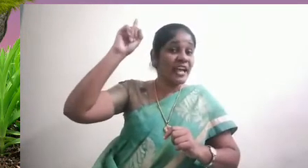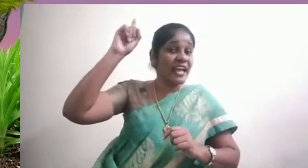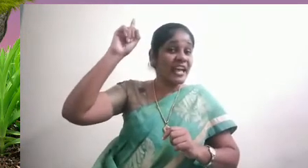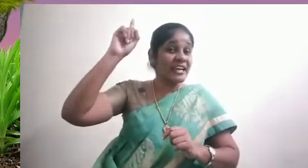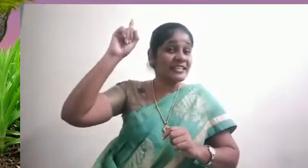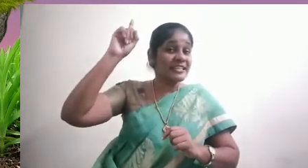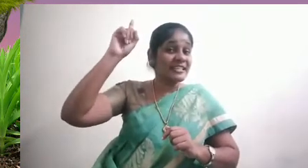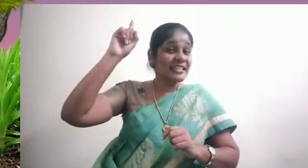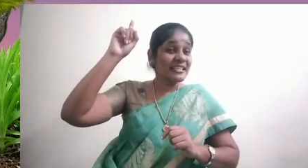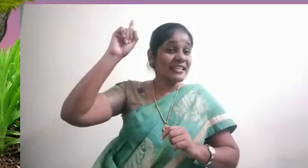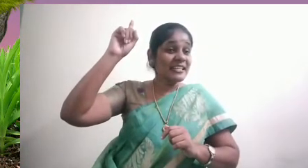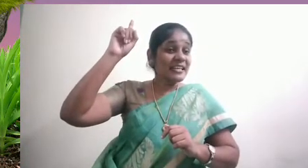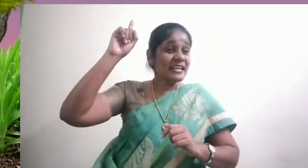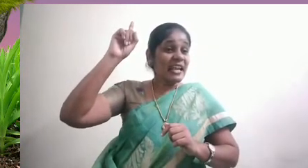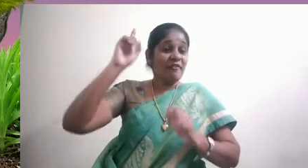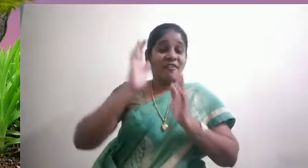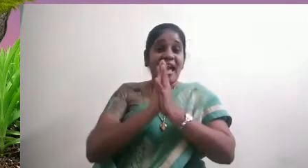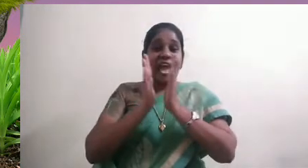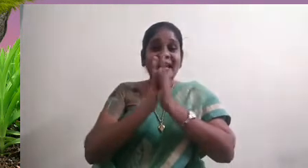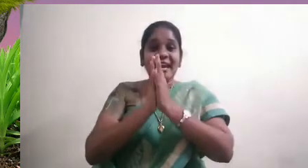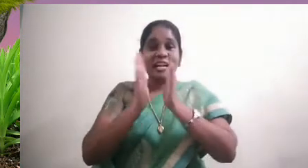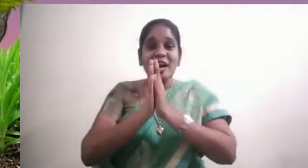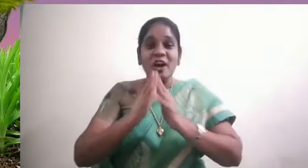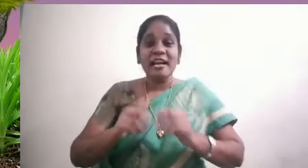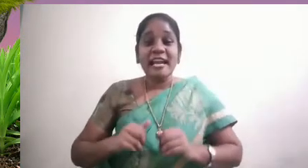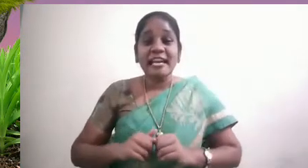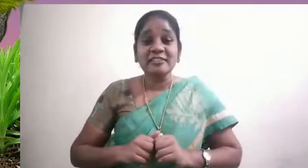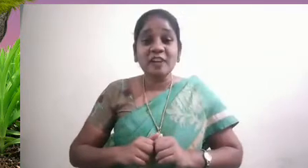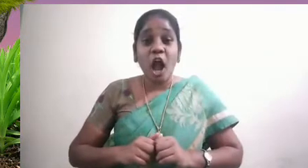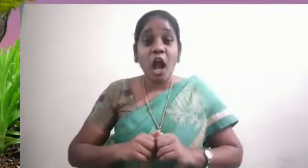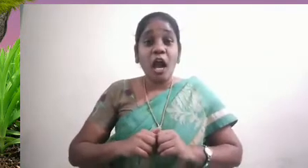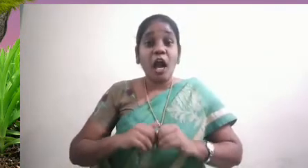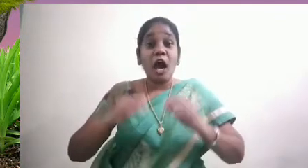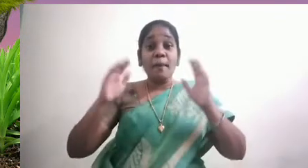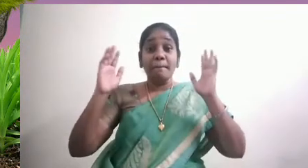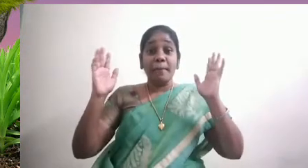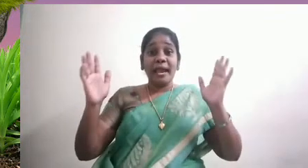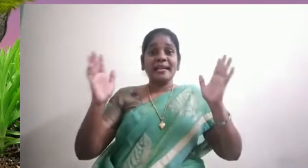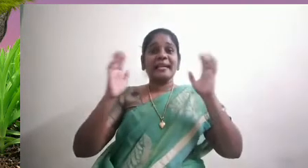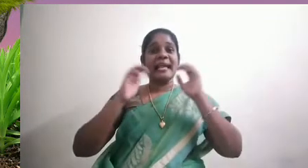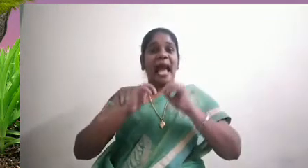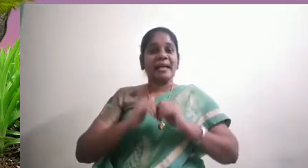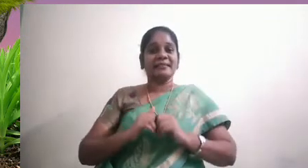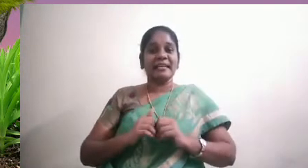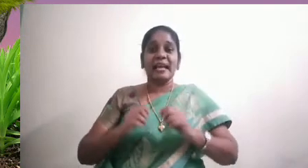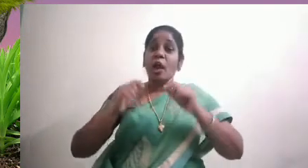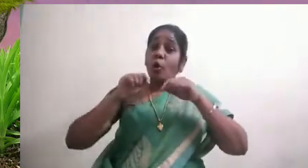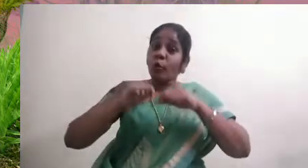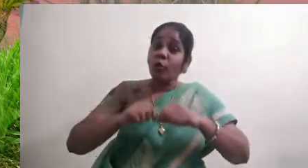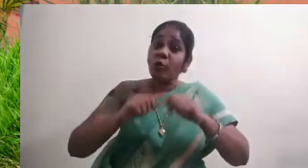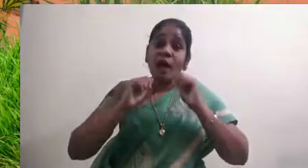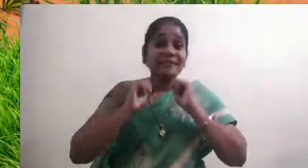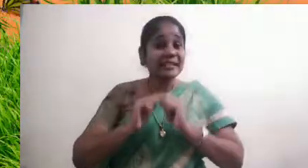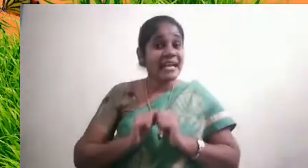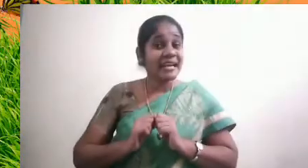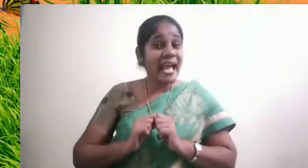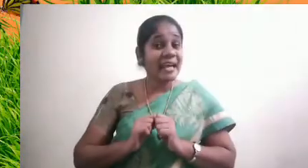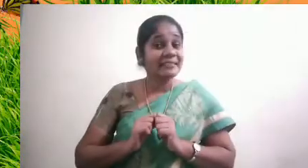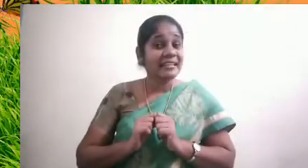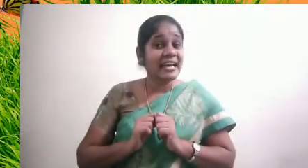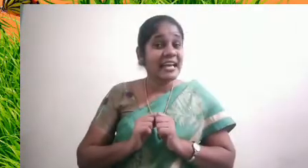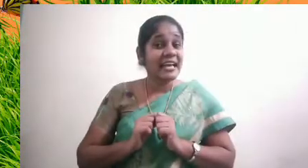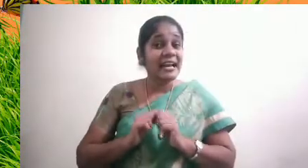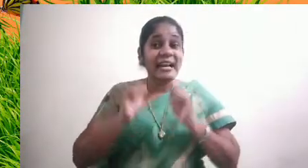of it? Very good. He saw a big castle. Who was in